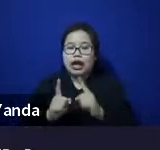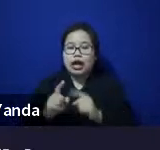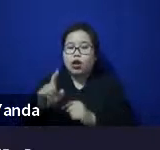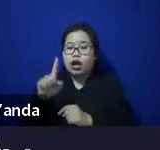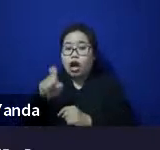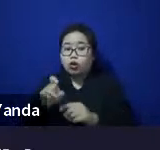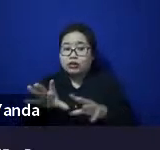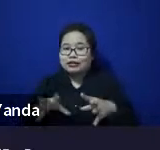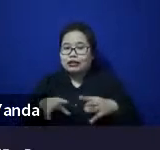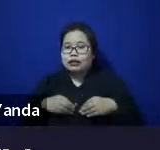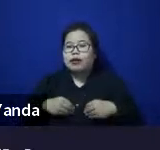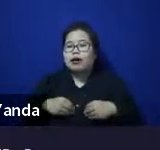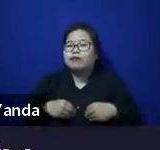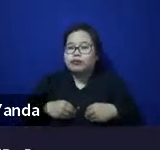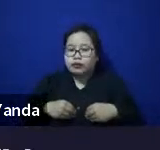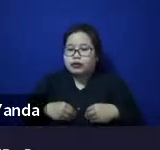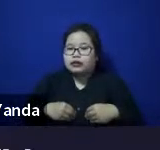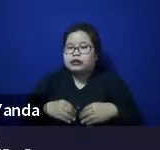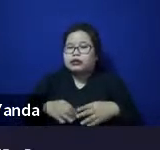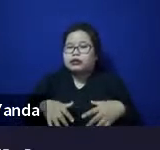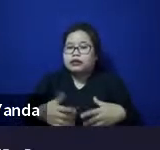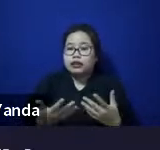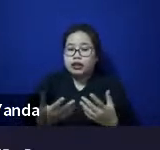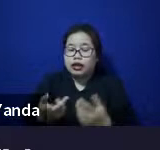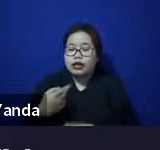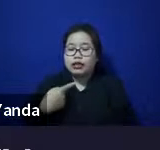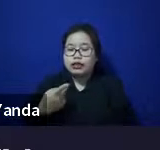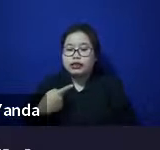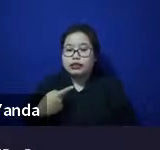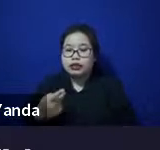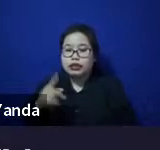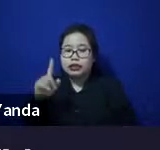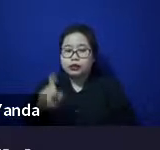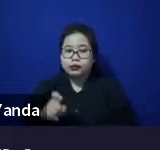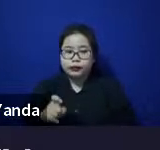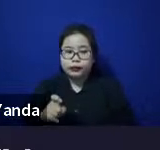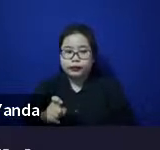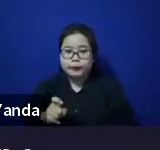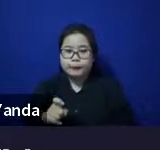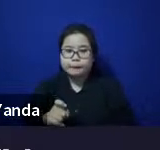are going to face greater